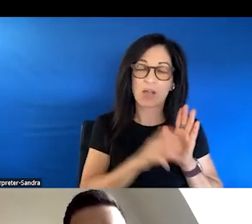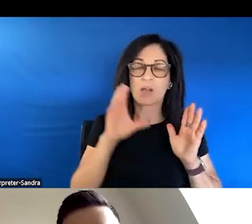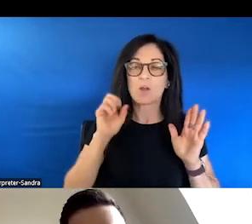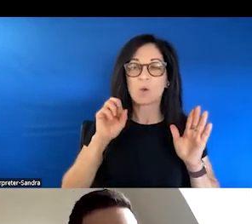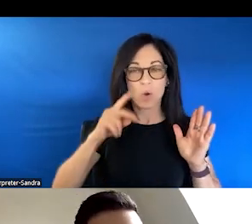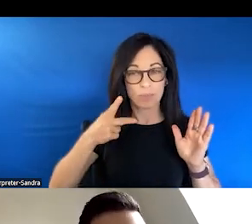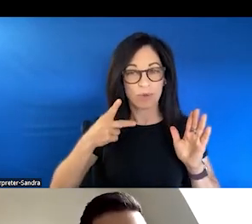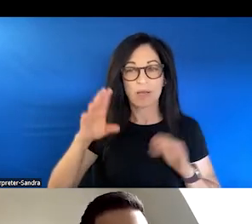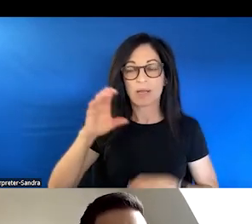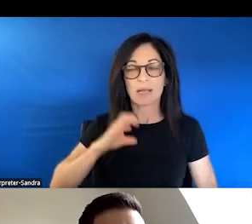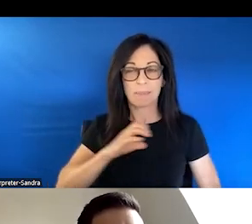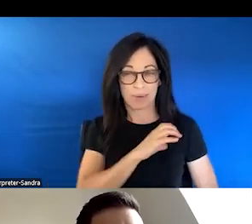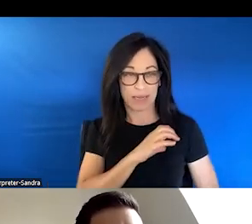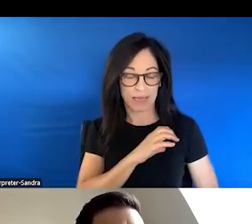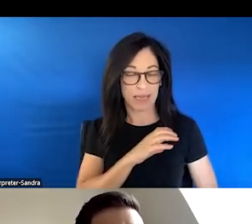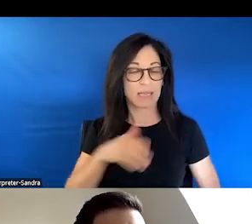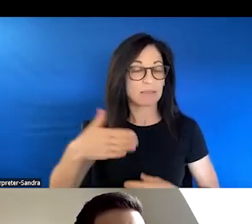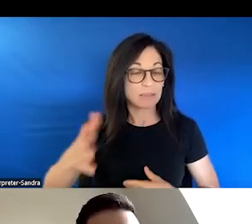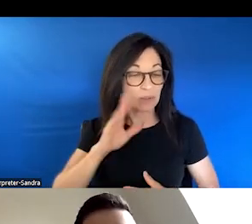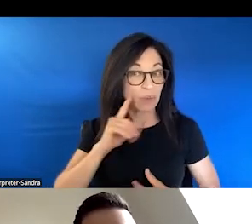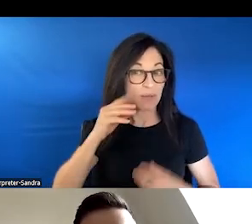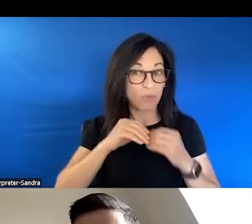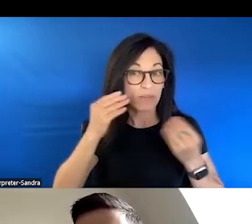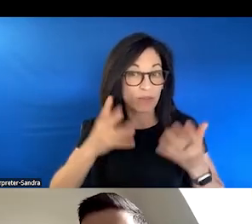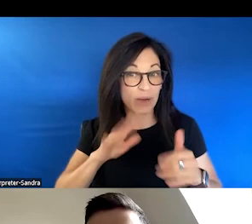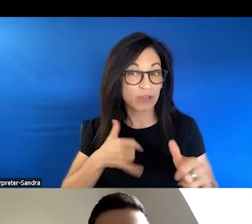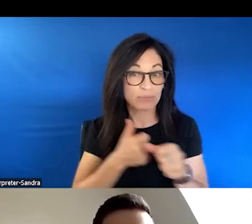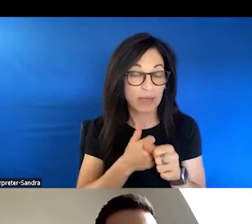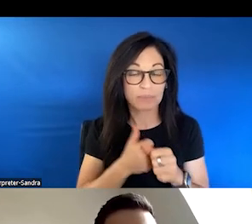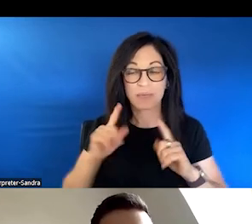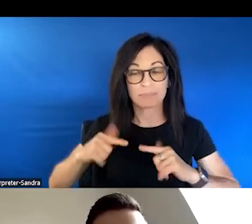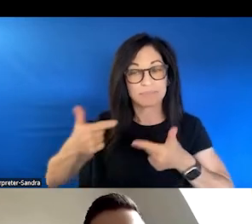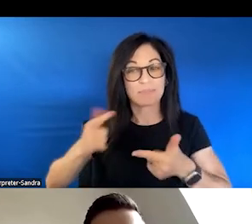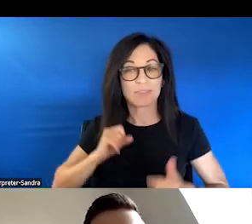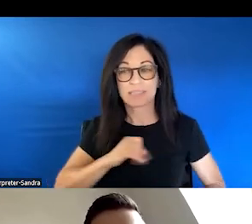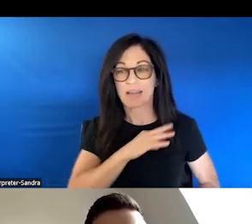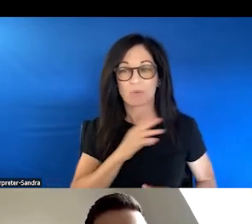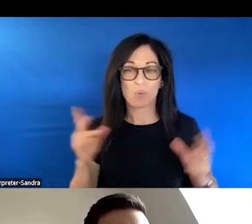have an update in a couple of weeks. I will turn it over to Steph for one more quick update.